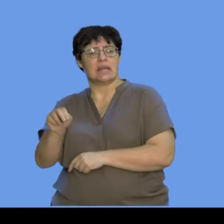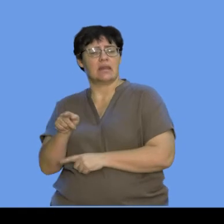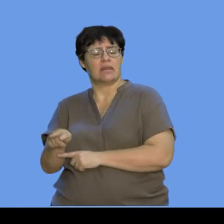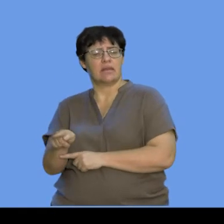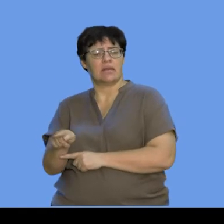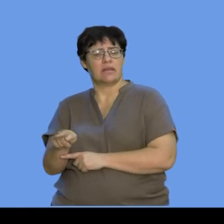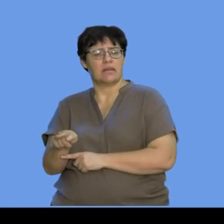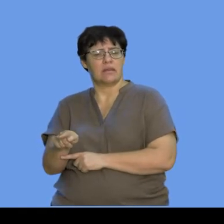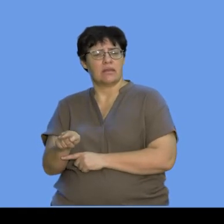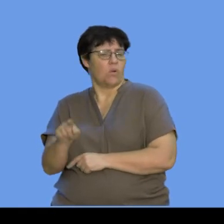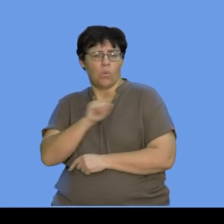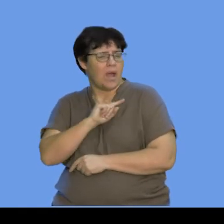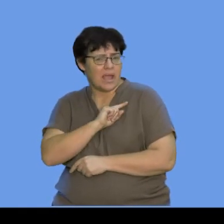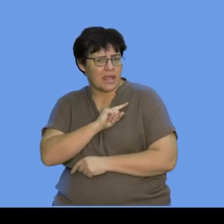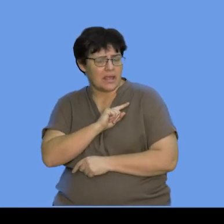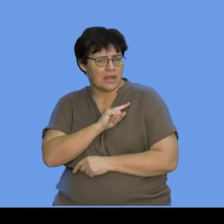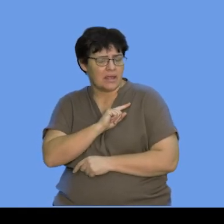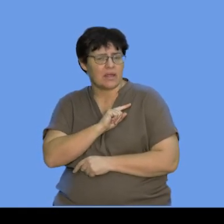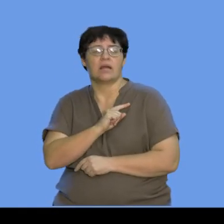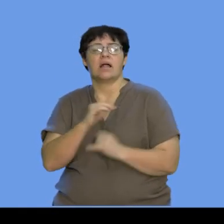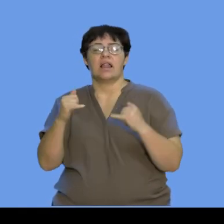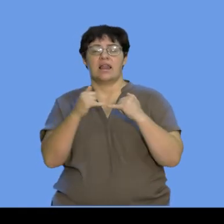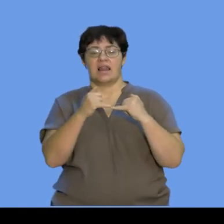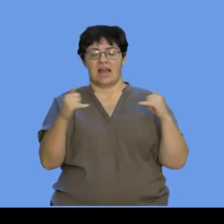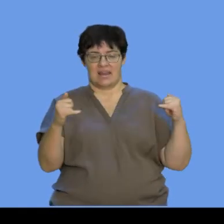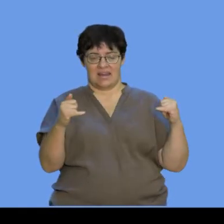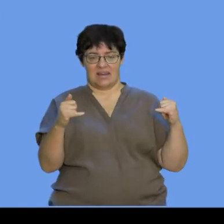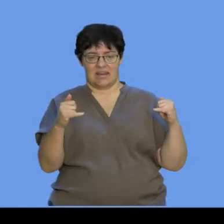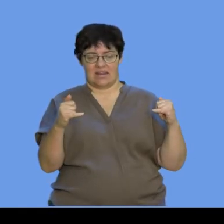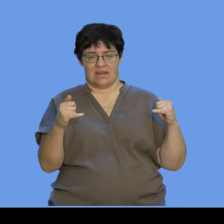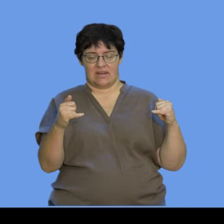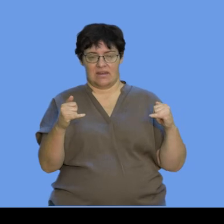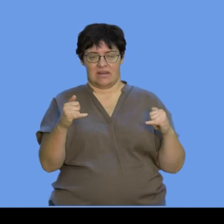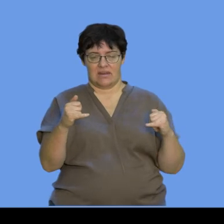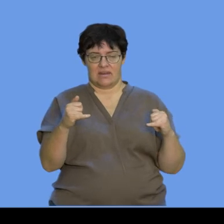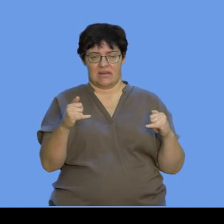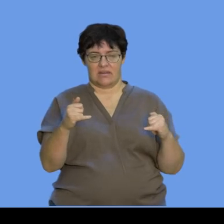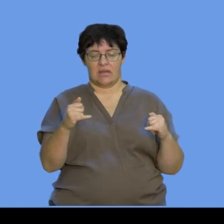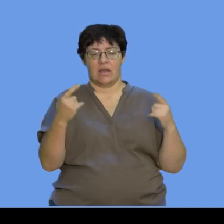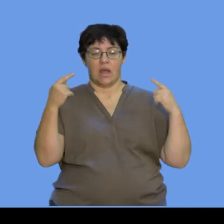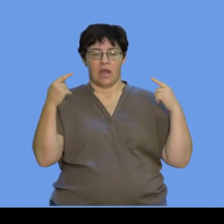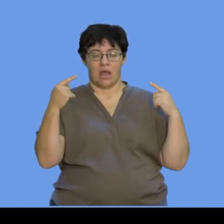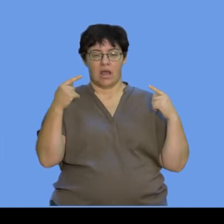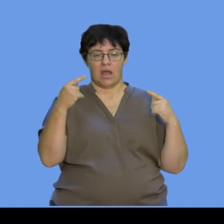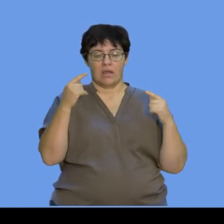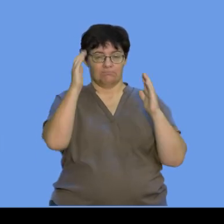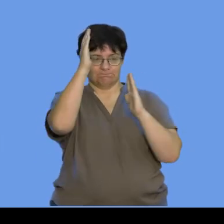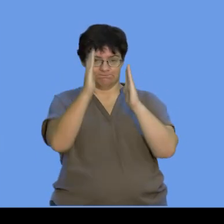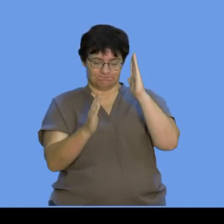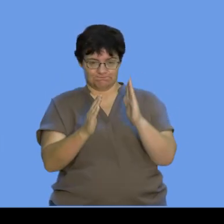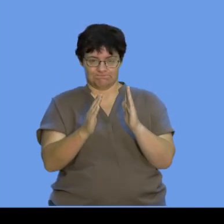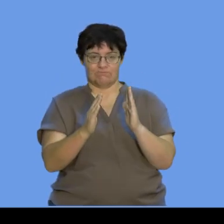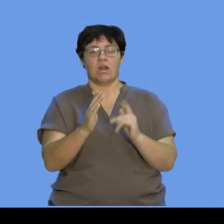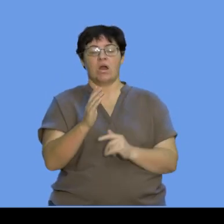EN. And my reason for this will be line drawn perpendicular to